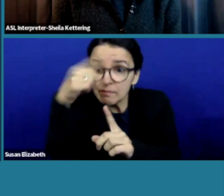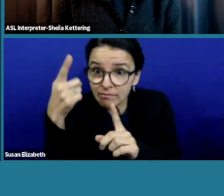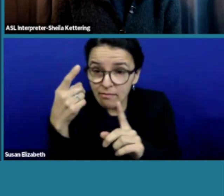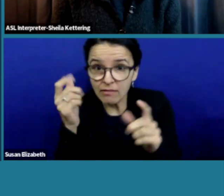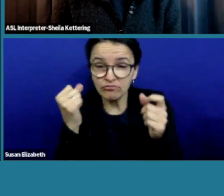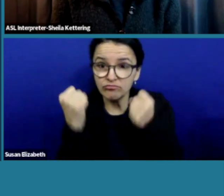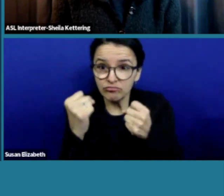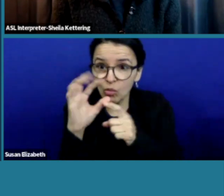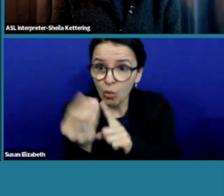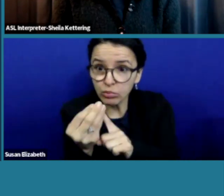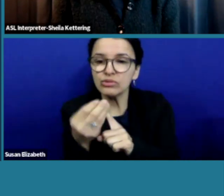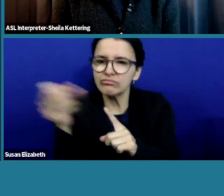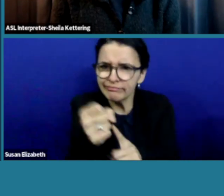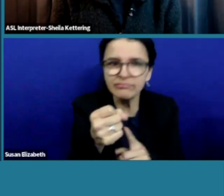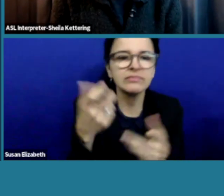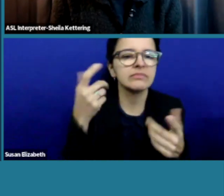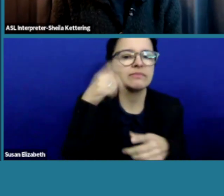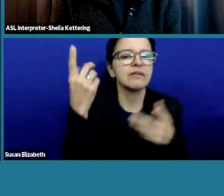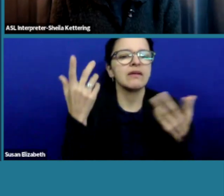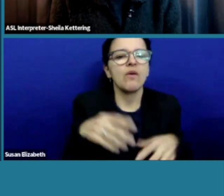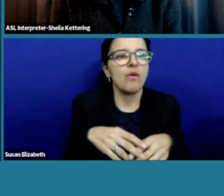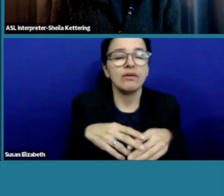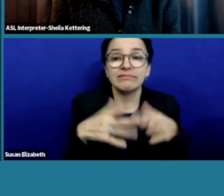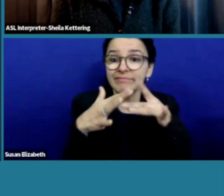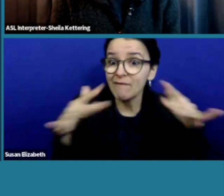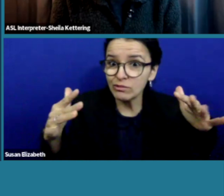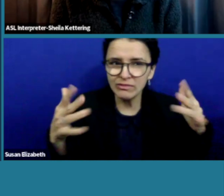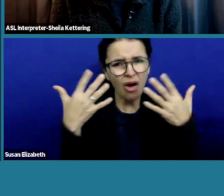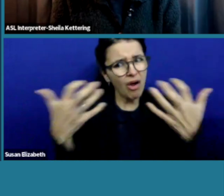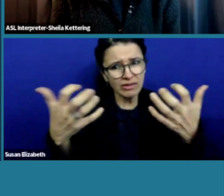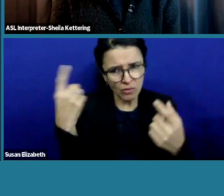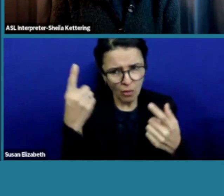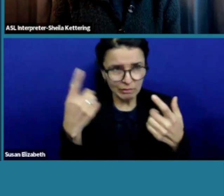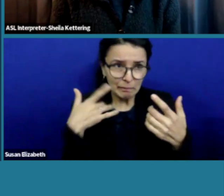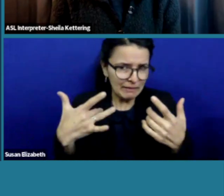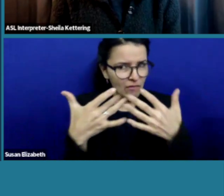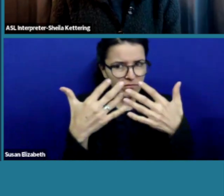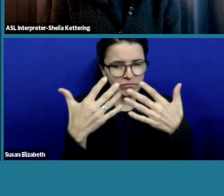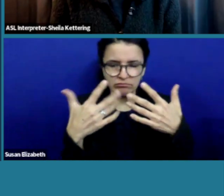So if there's Spanish involved in the play,